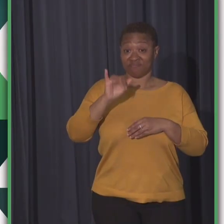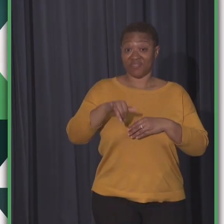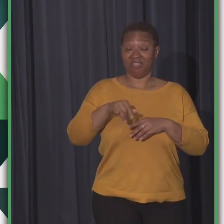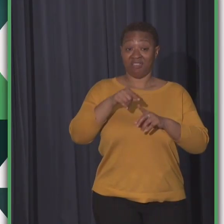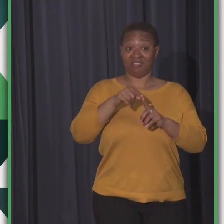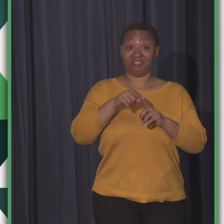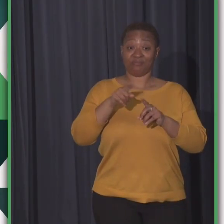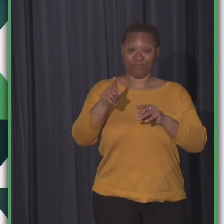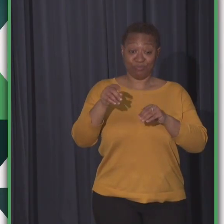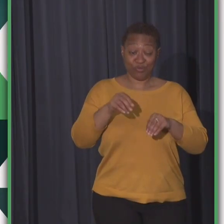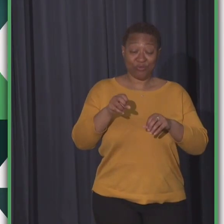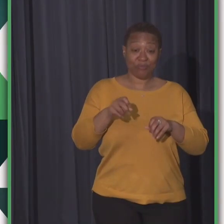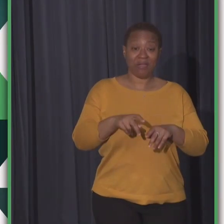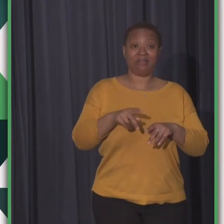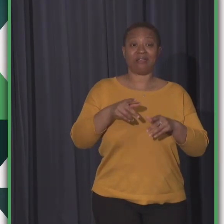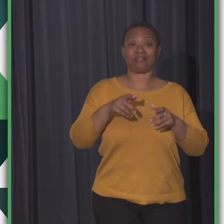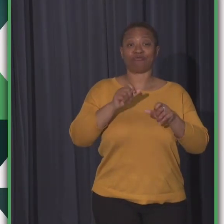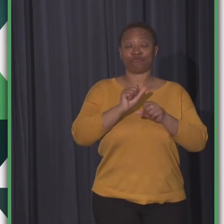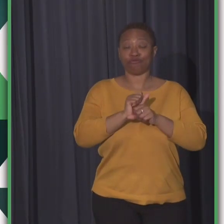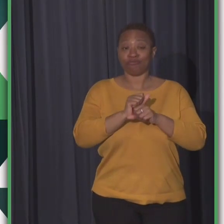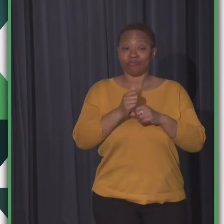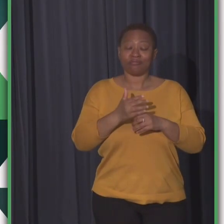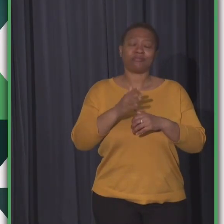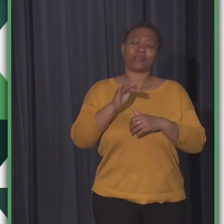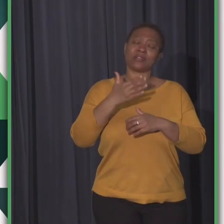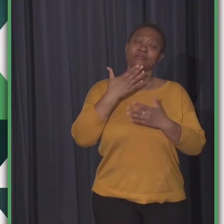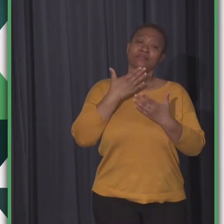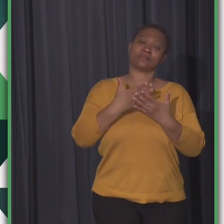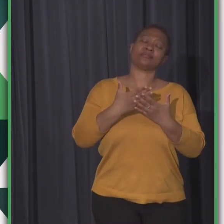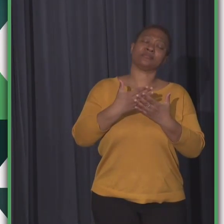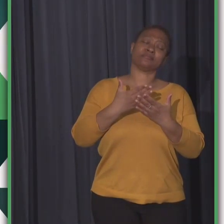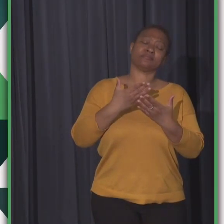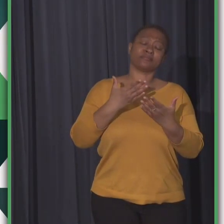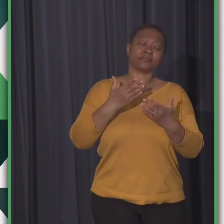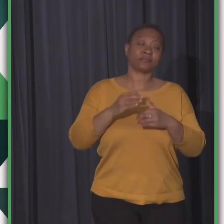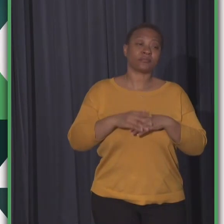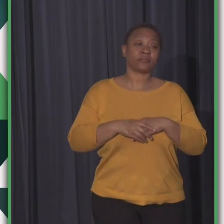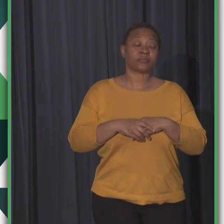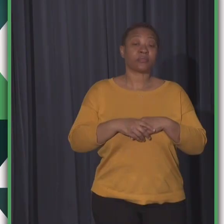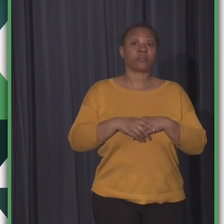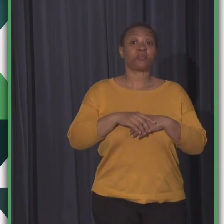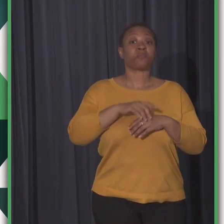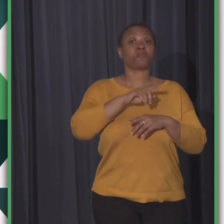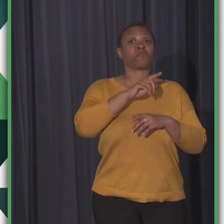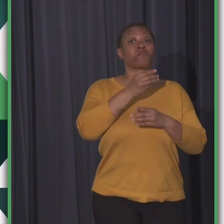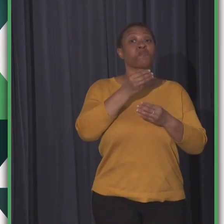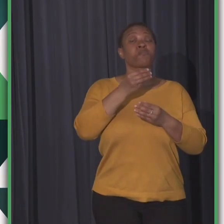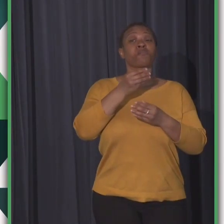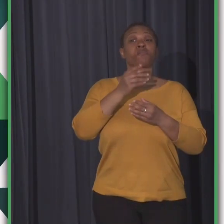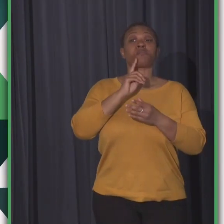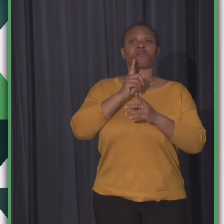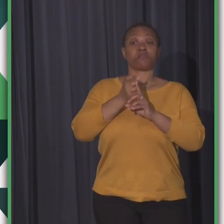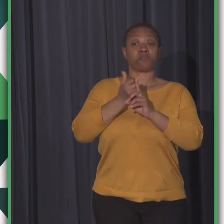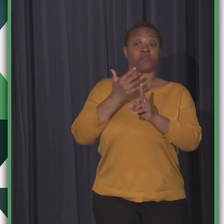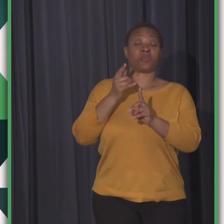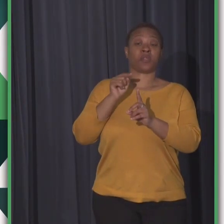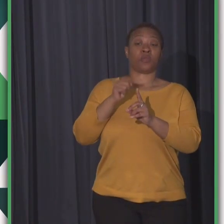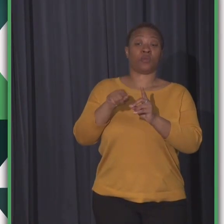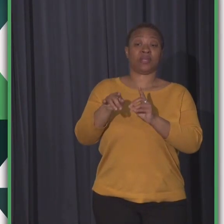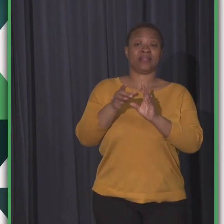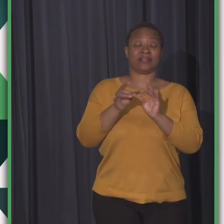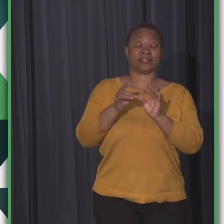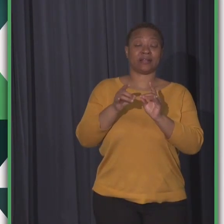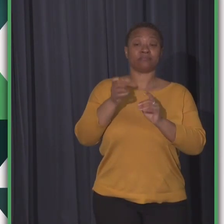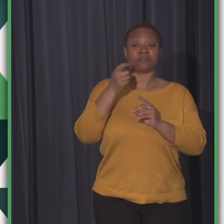you know. And so, but more to what he was trying to say, you know, that was a